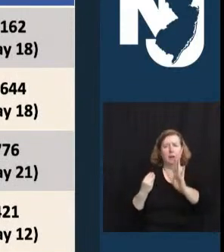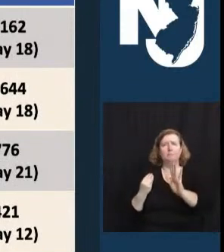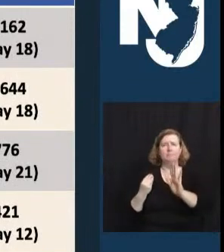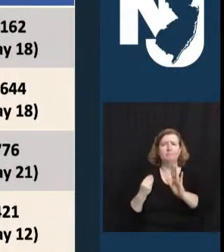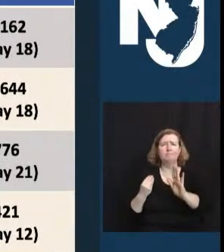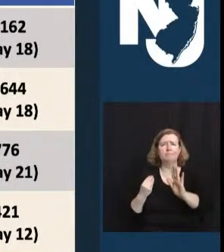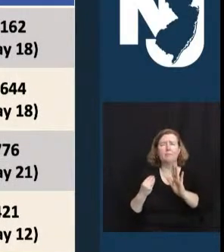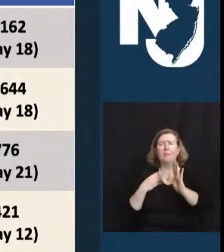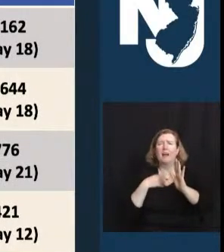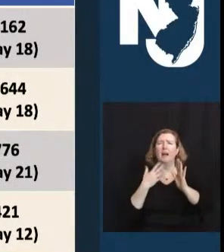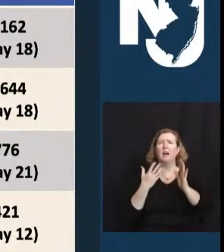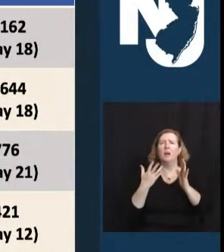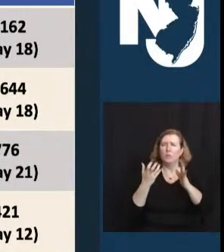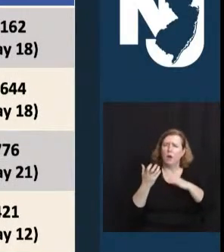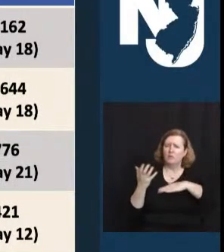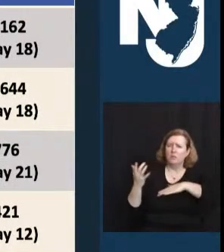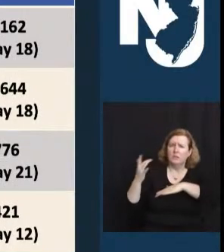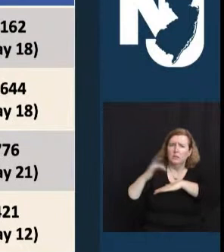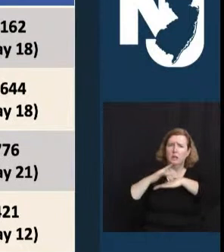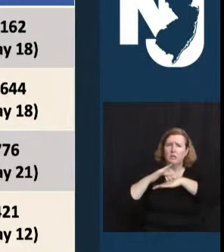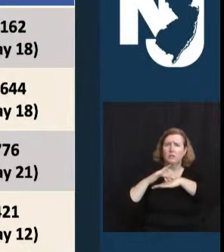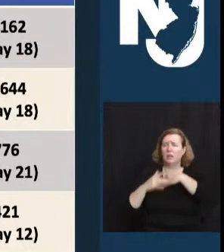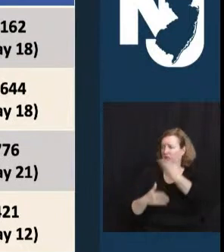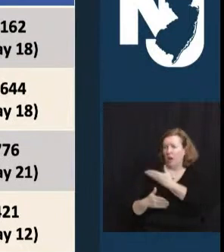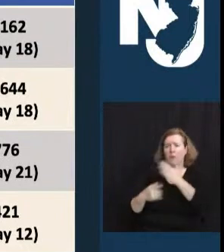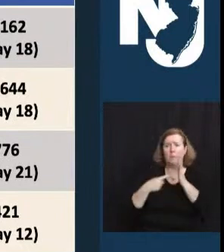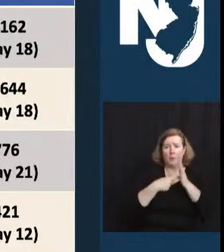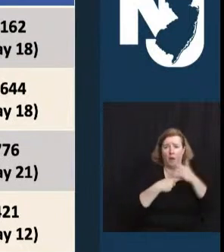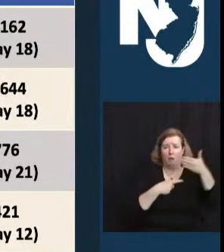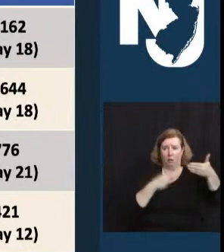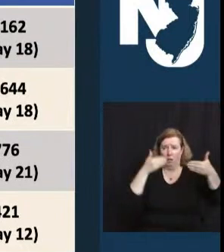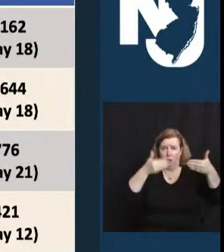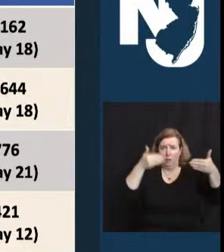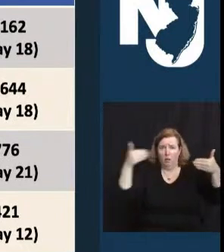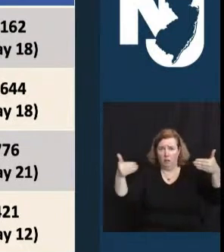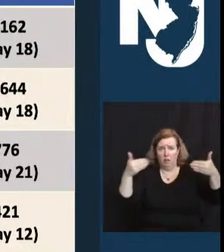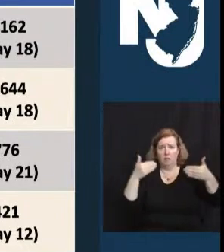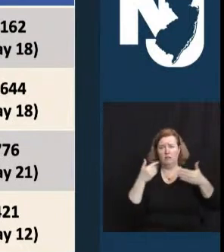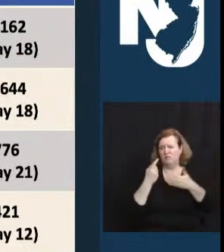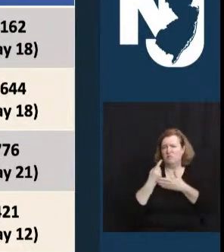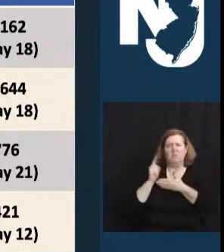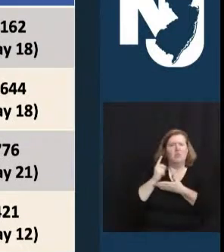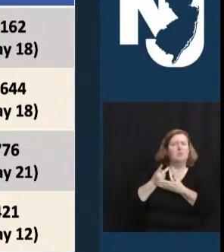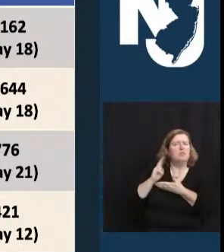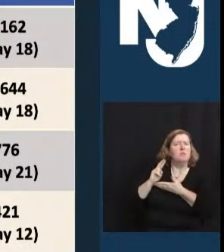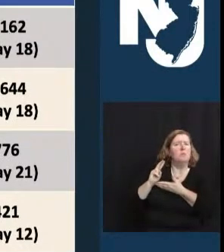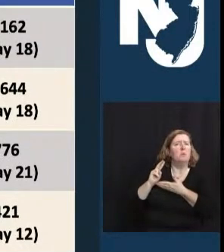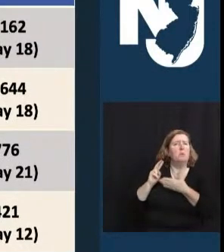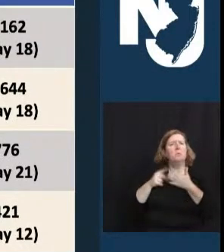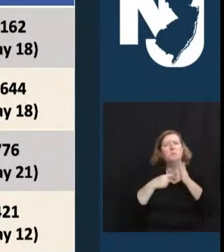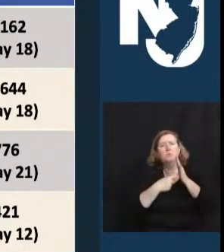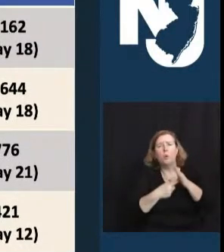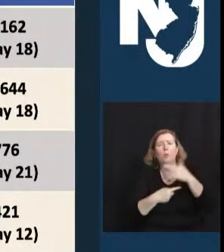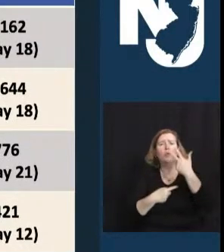revisit one last time the models we've shown you over the past week that map out the 3 potential